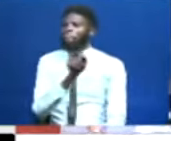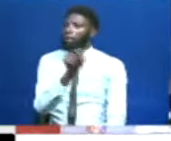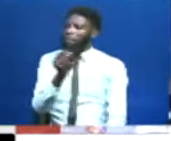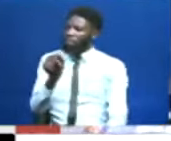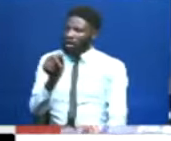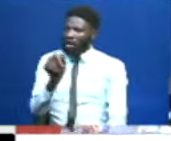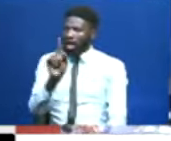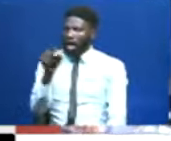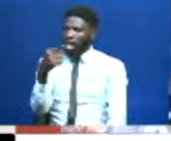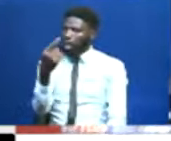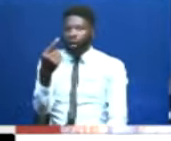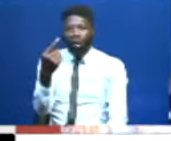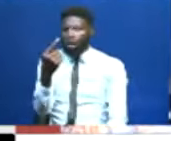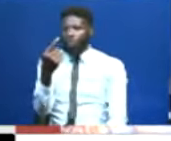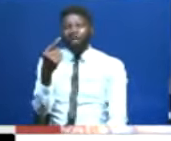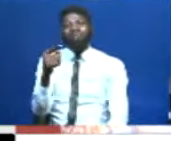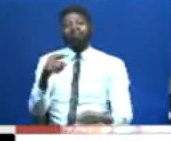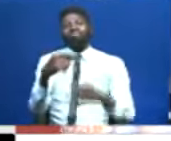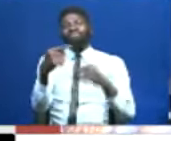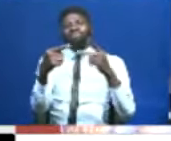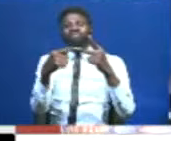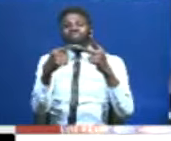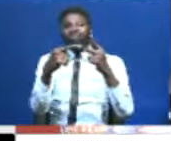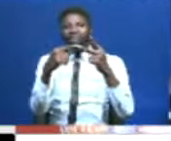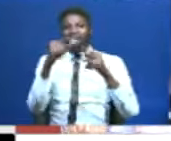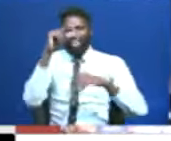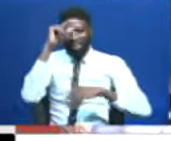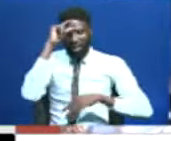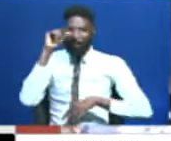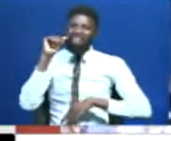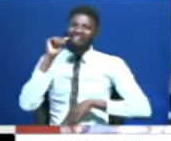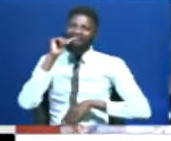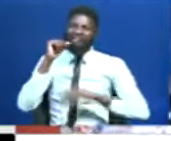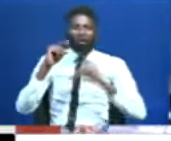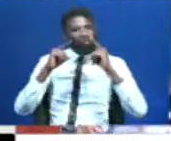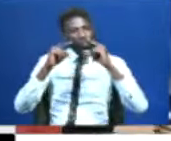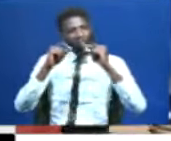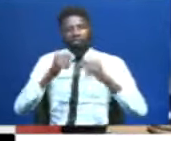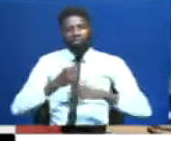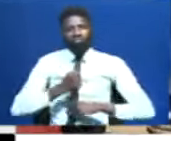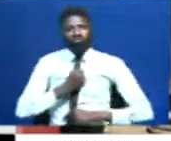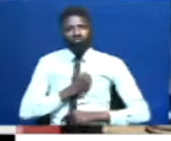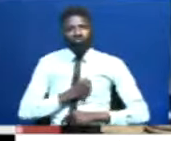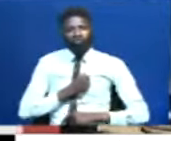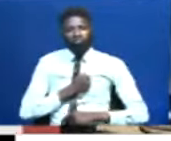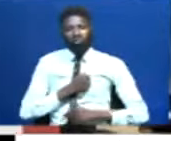by the British government to the victims of the Mau Mau war.